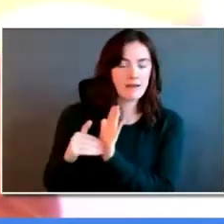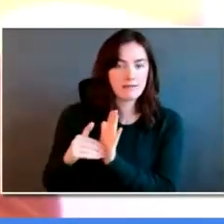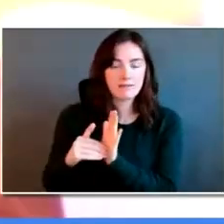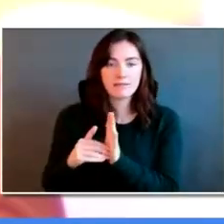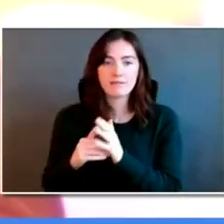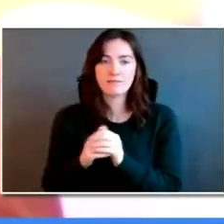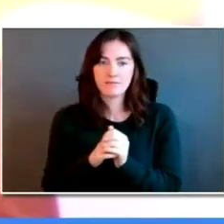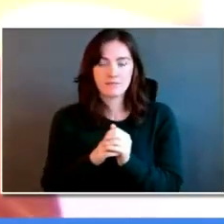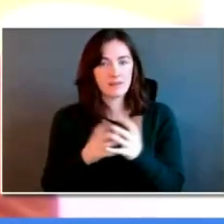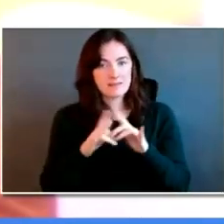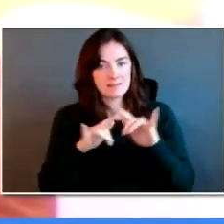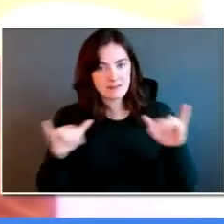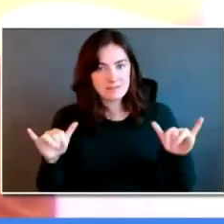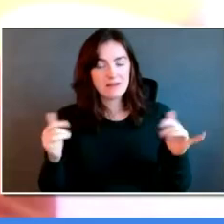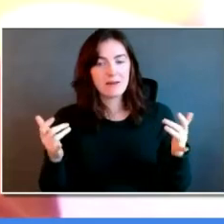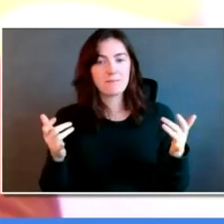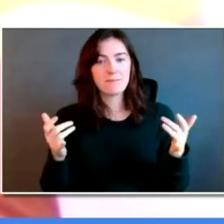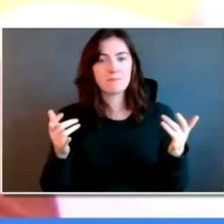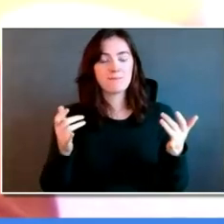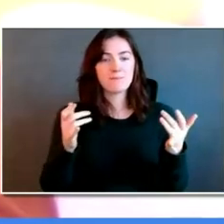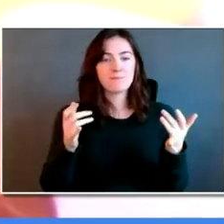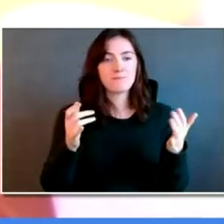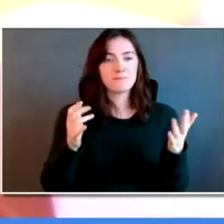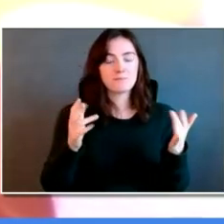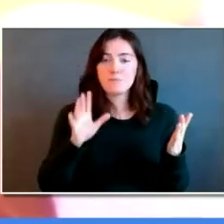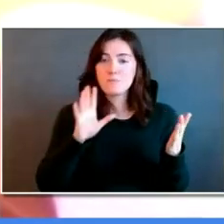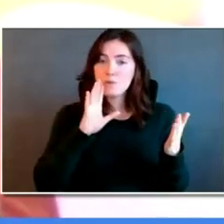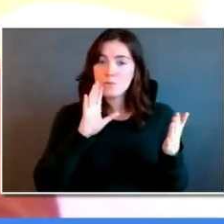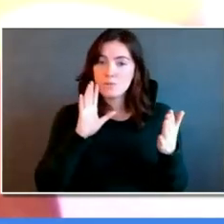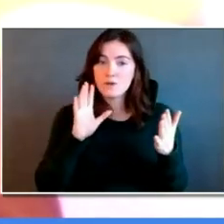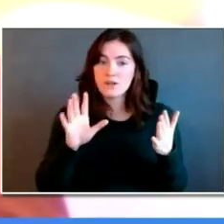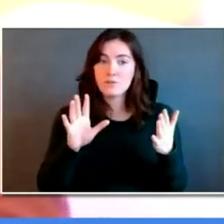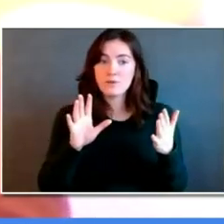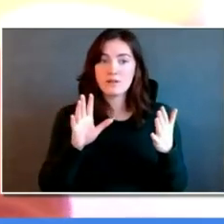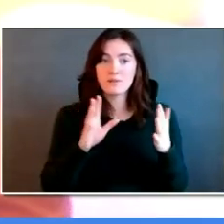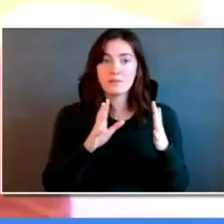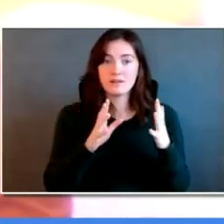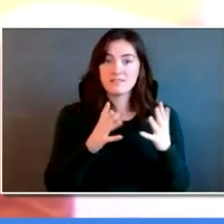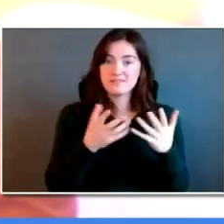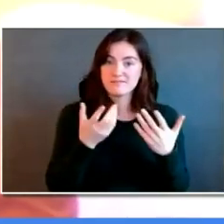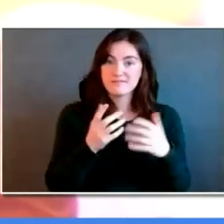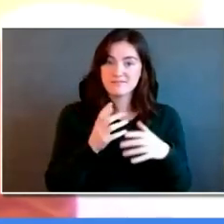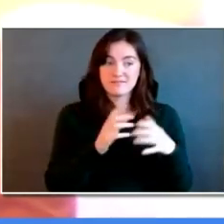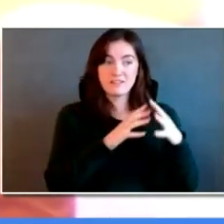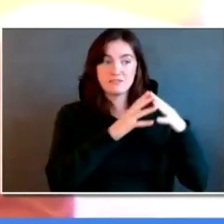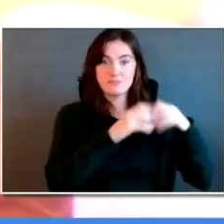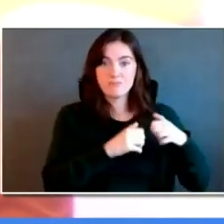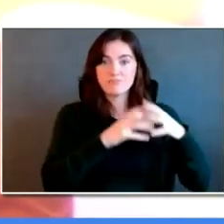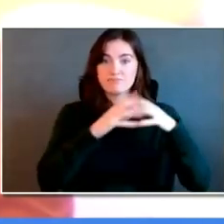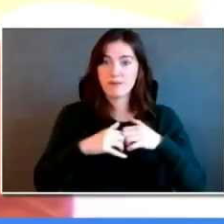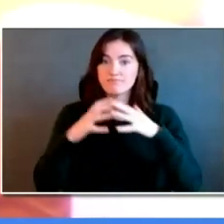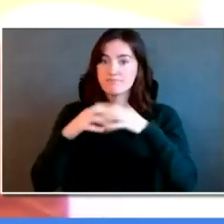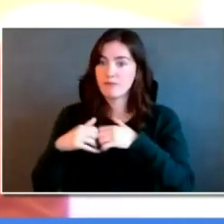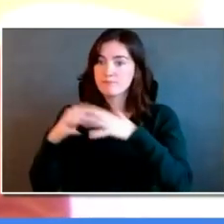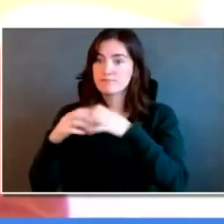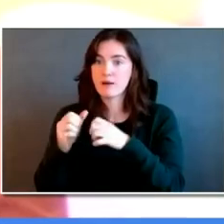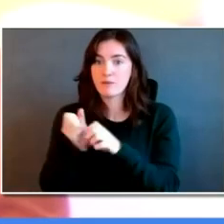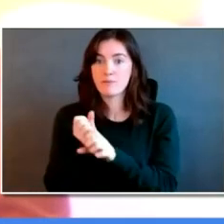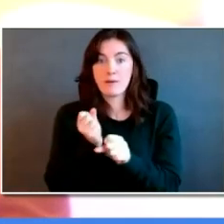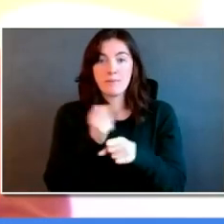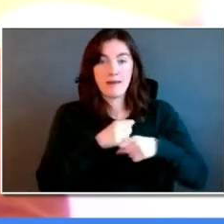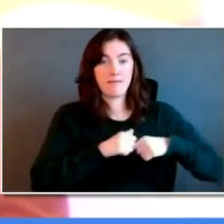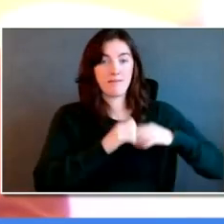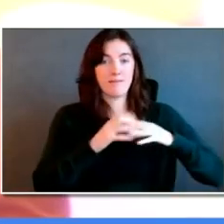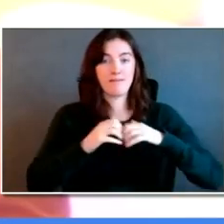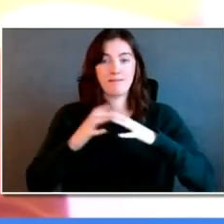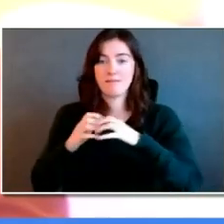remaking systems, simultaneously dismantling and remaking them with care for those that are still